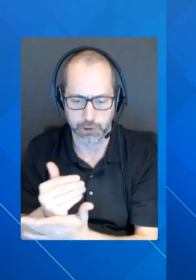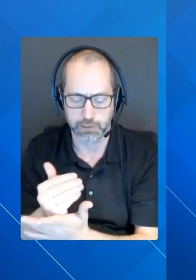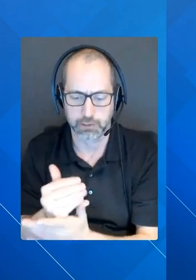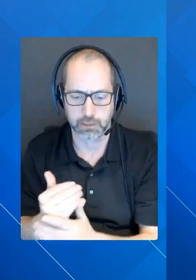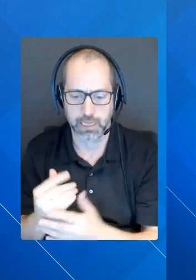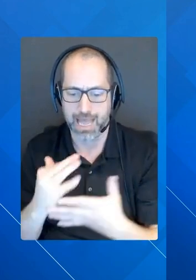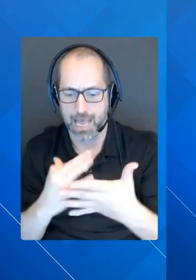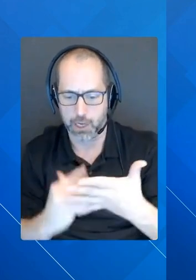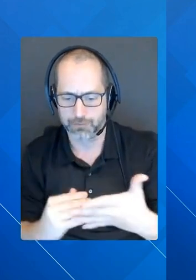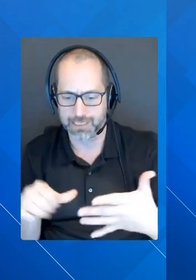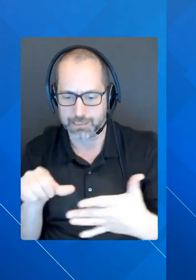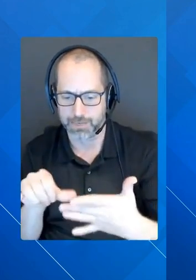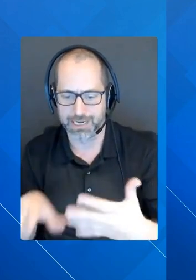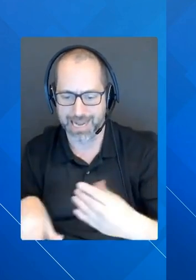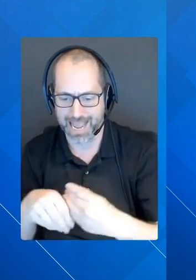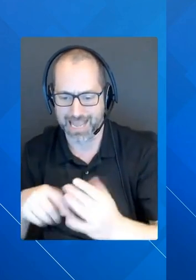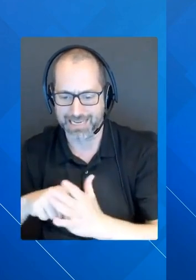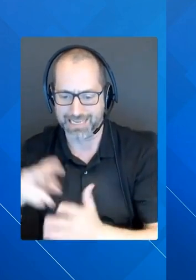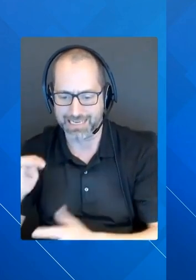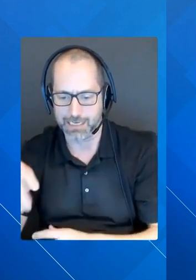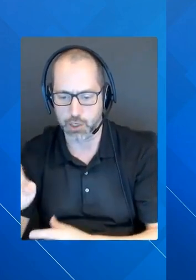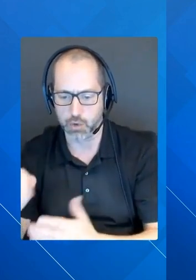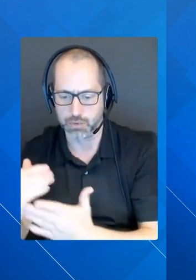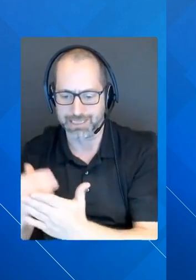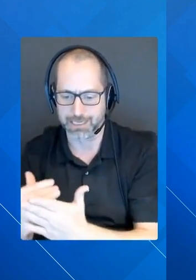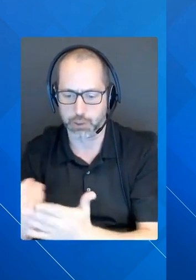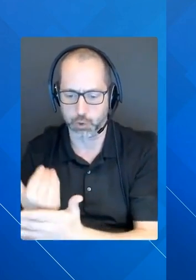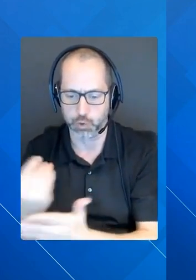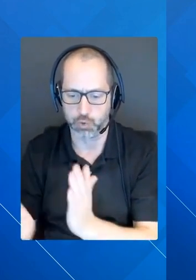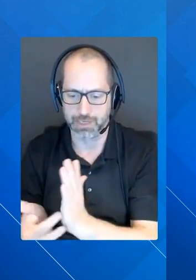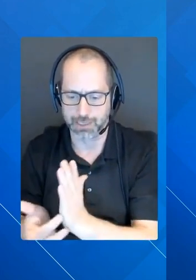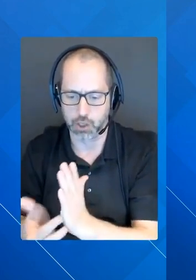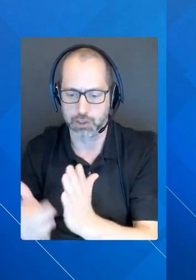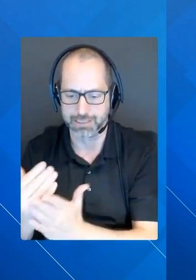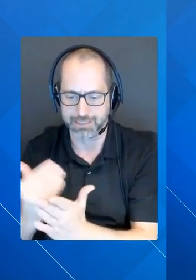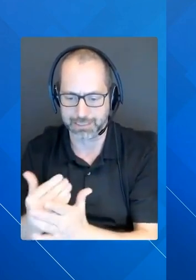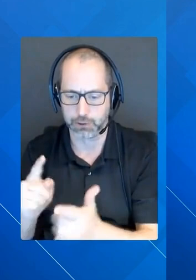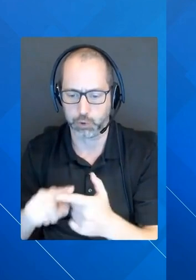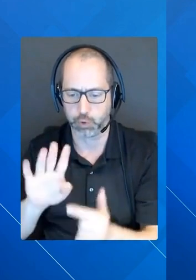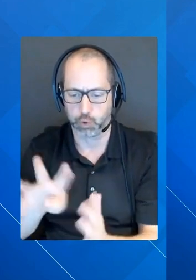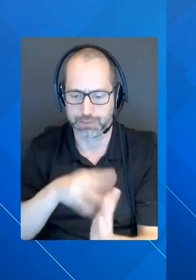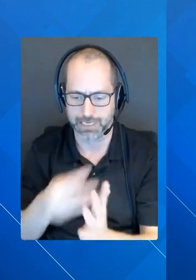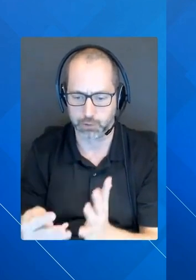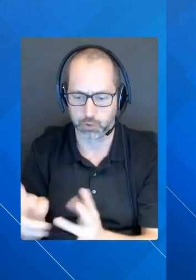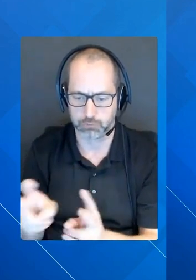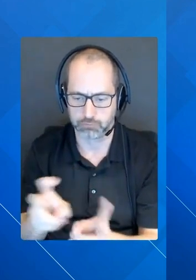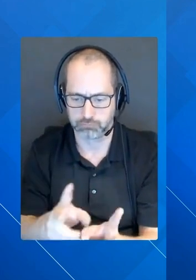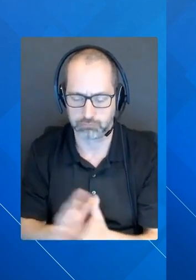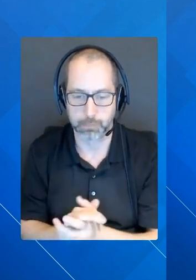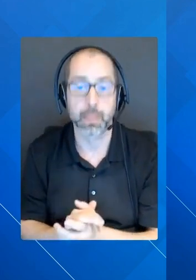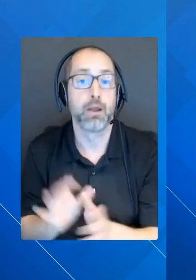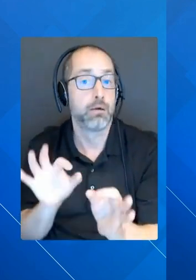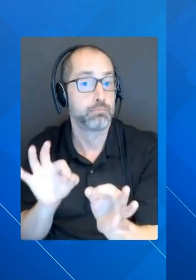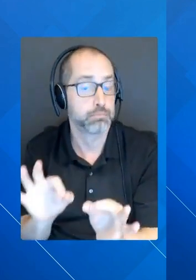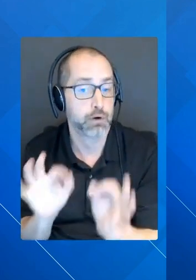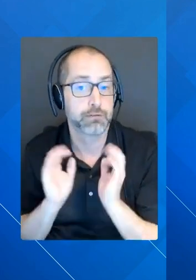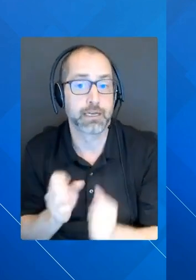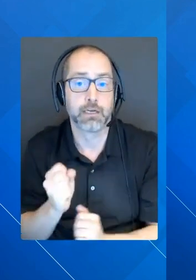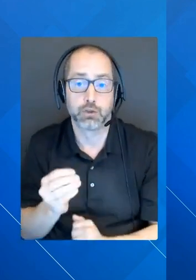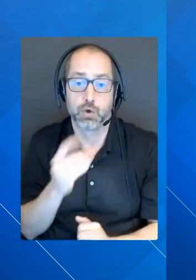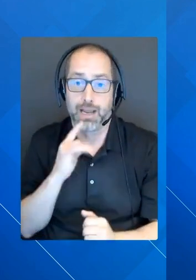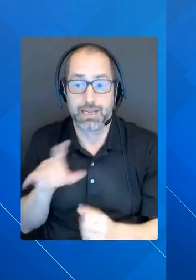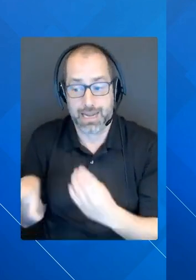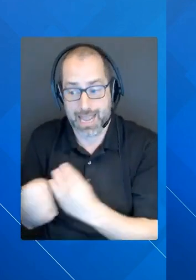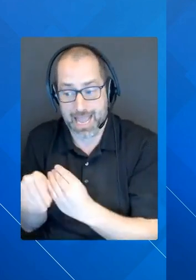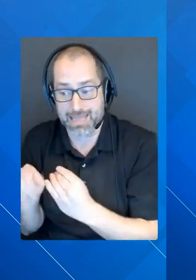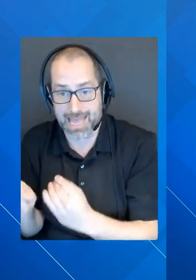button, add keynote session, new technology session to your schedule. Perfect, so now I can add the session to